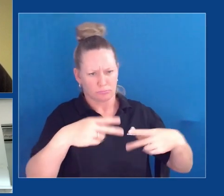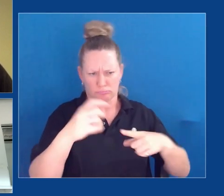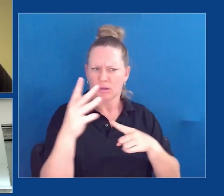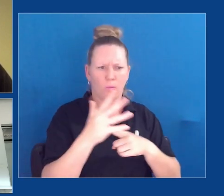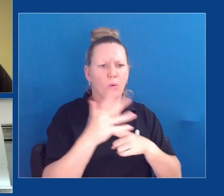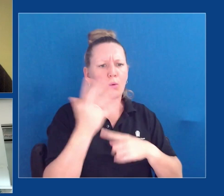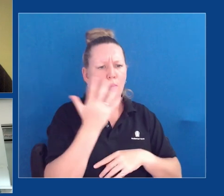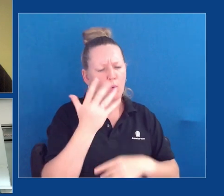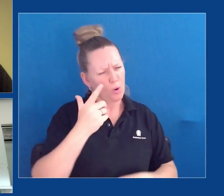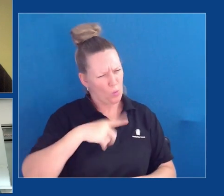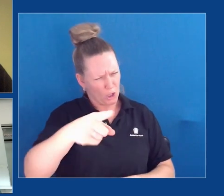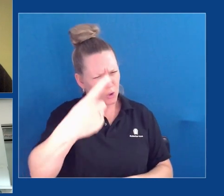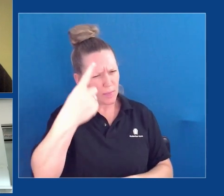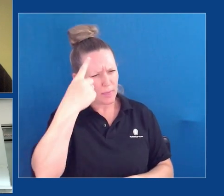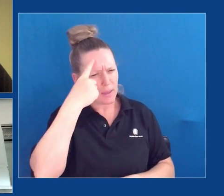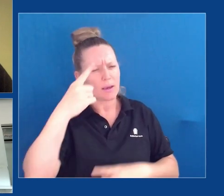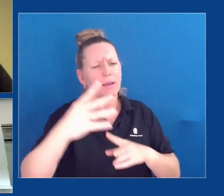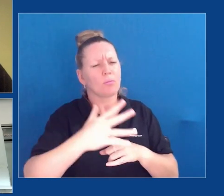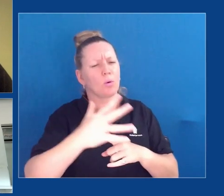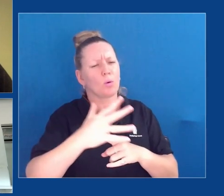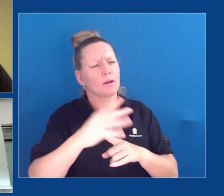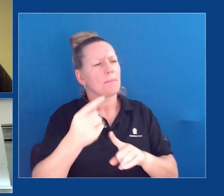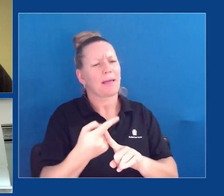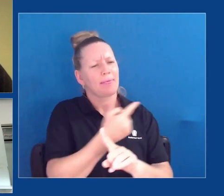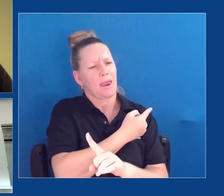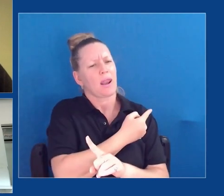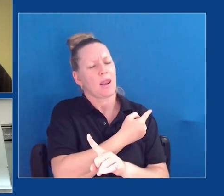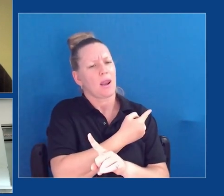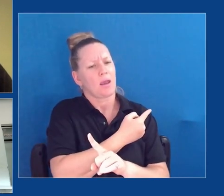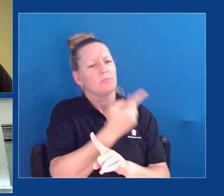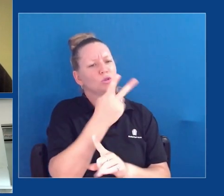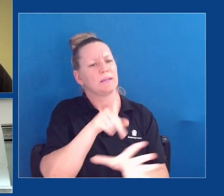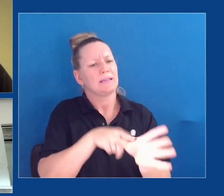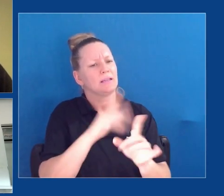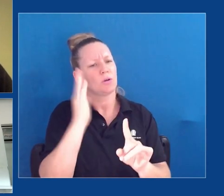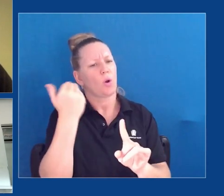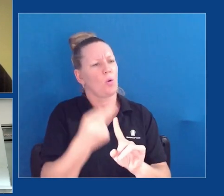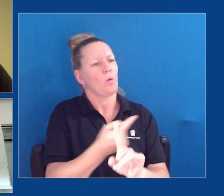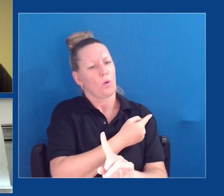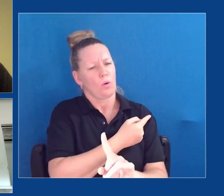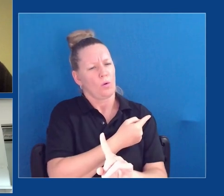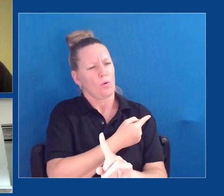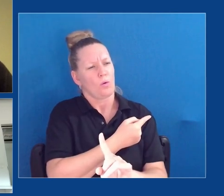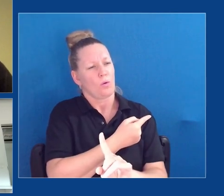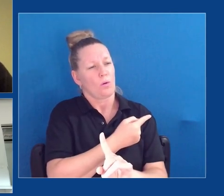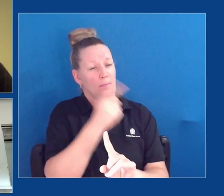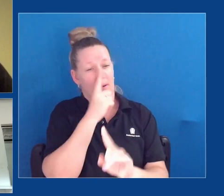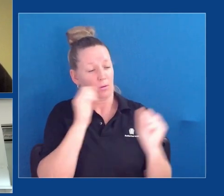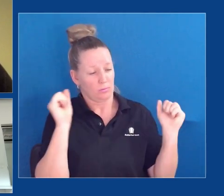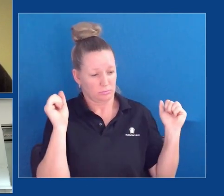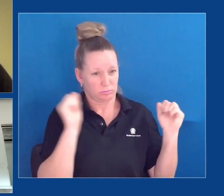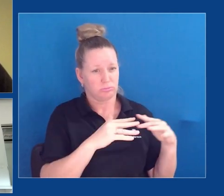it was so important at the beginning that when people came together 20 years ago, they really, really wanted to see the